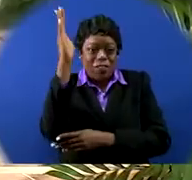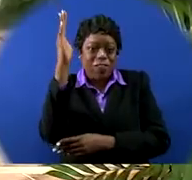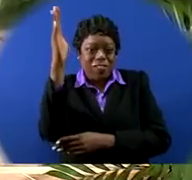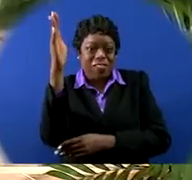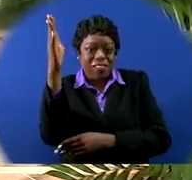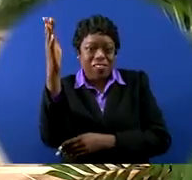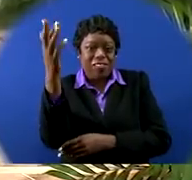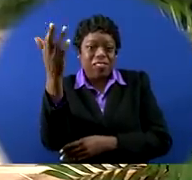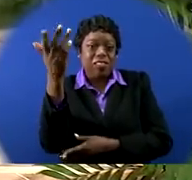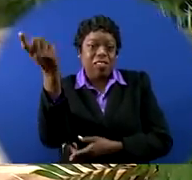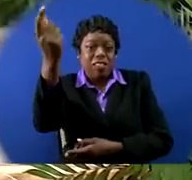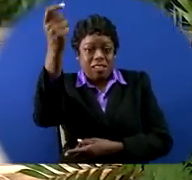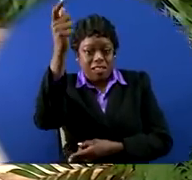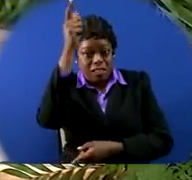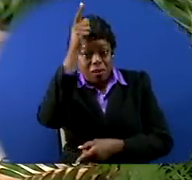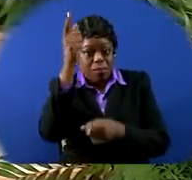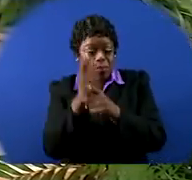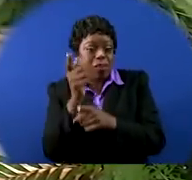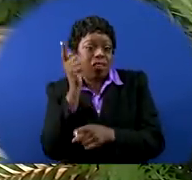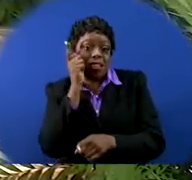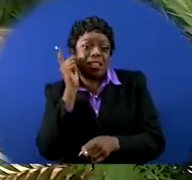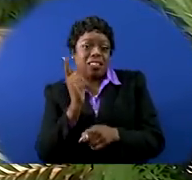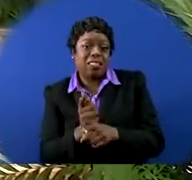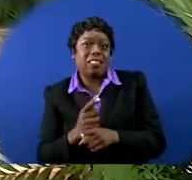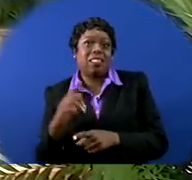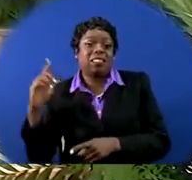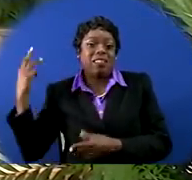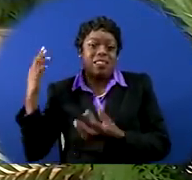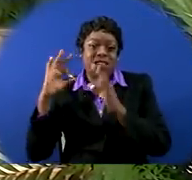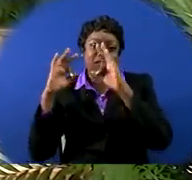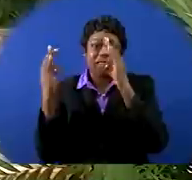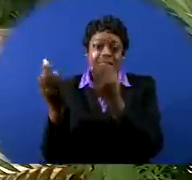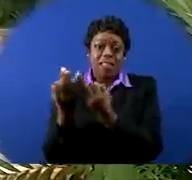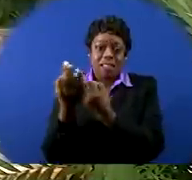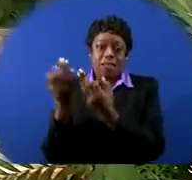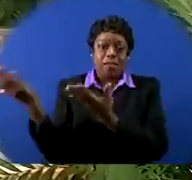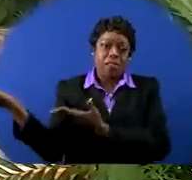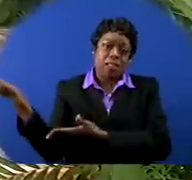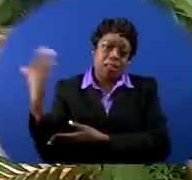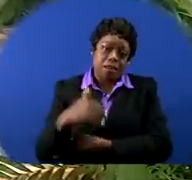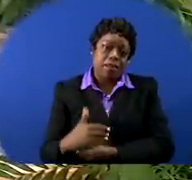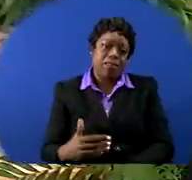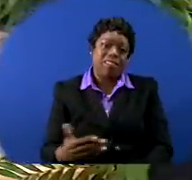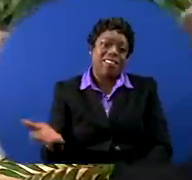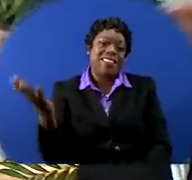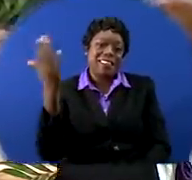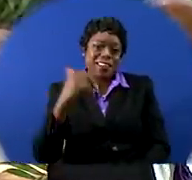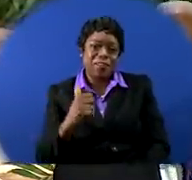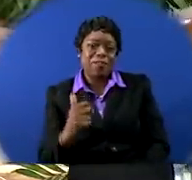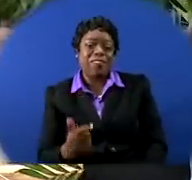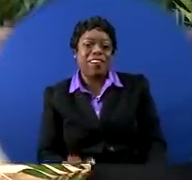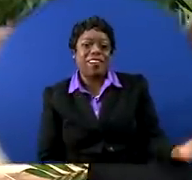side. Here comes my sister and a family coming back there. God bless you. Come on, come on, come on.